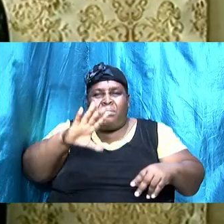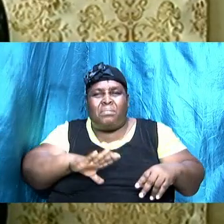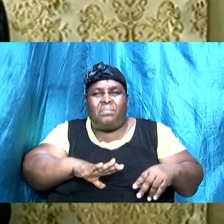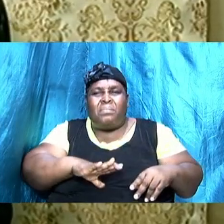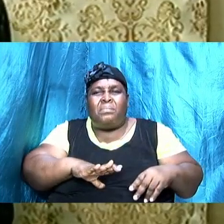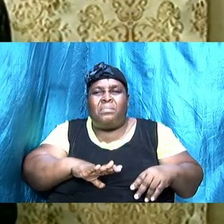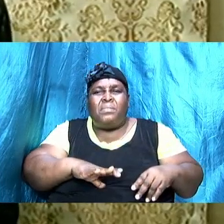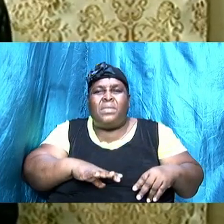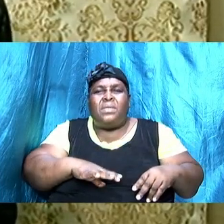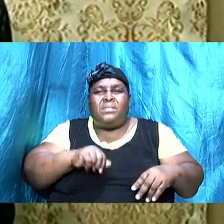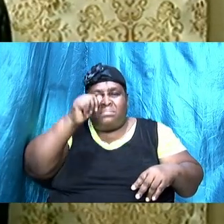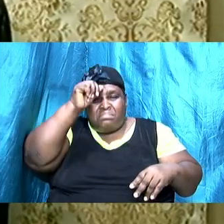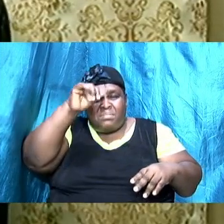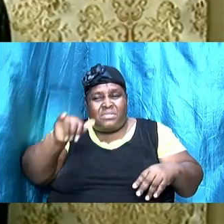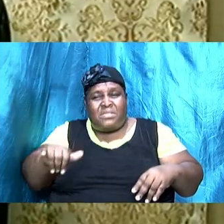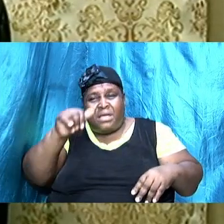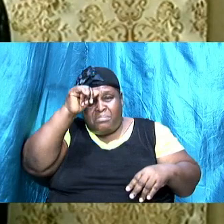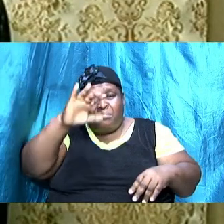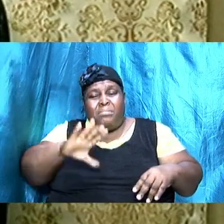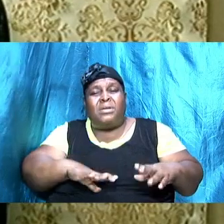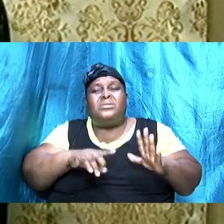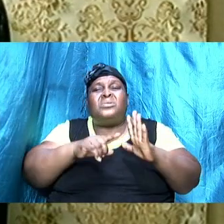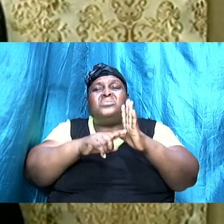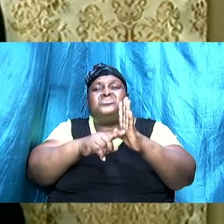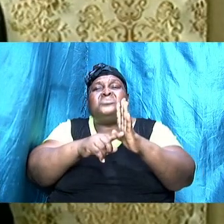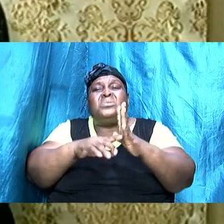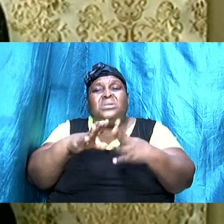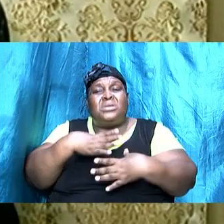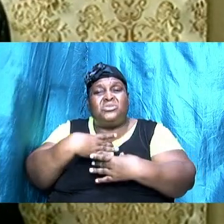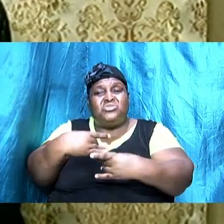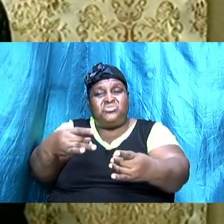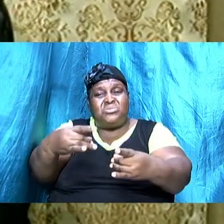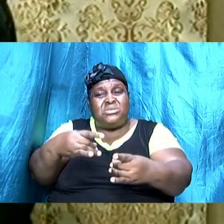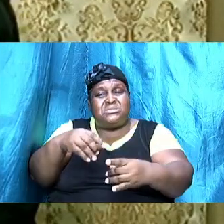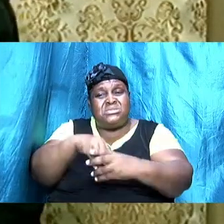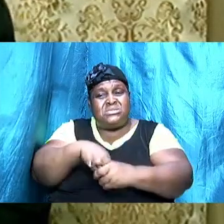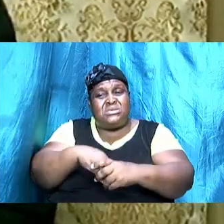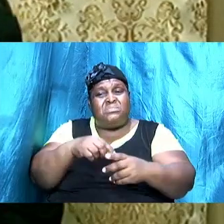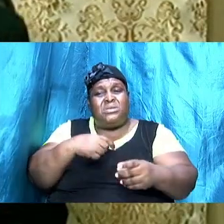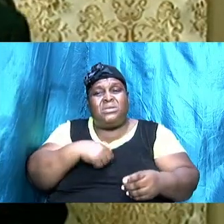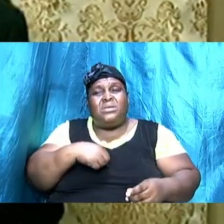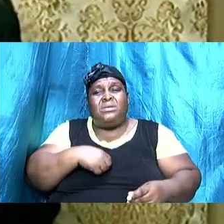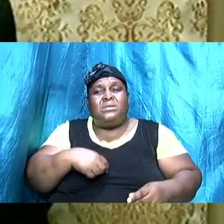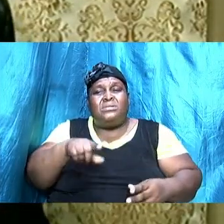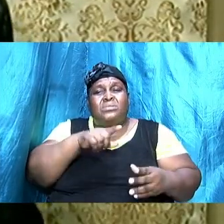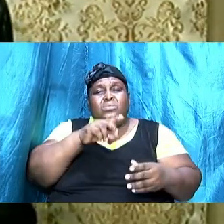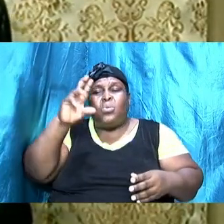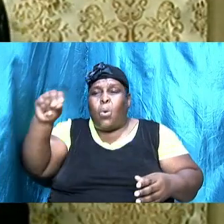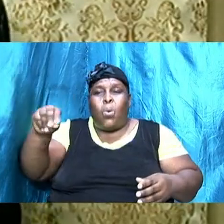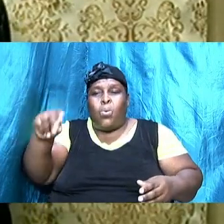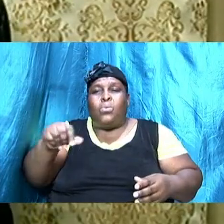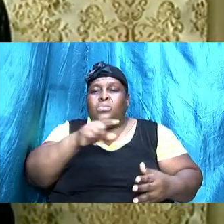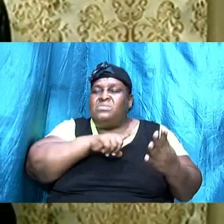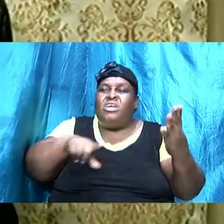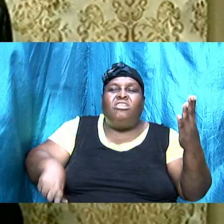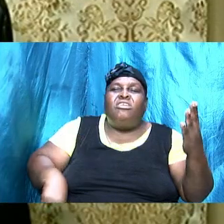is now showing interest in me. I believe the Lord is directing me to him. No, the Lord is not directing you to him.